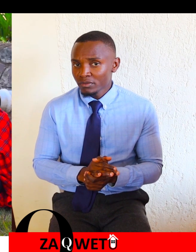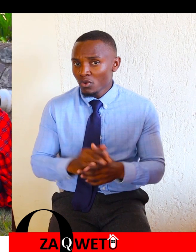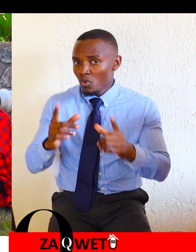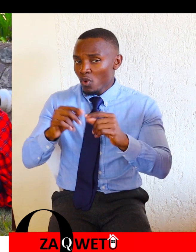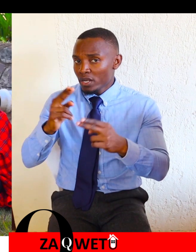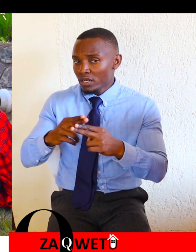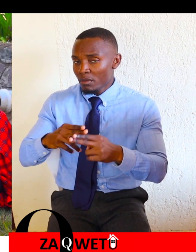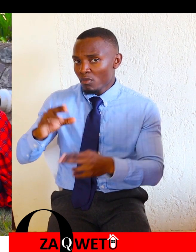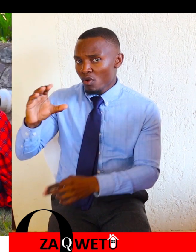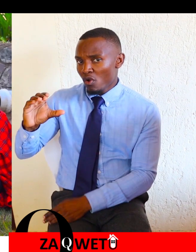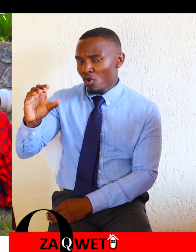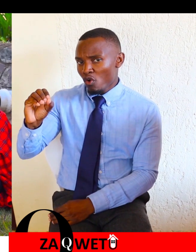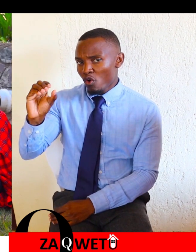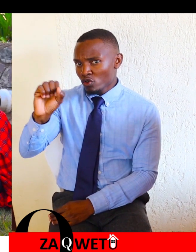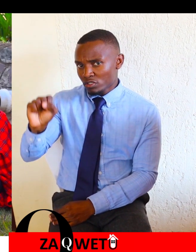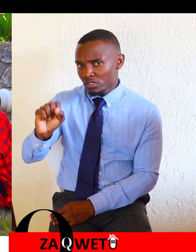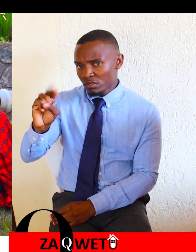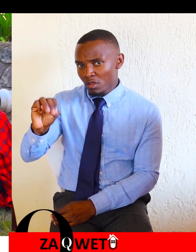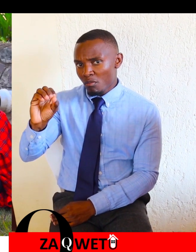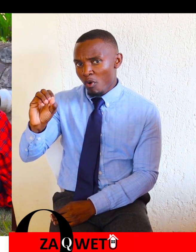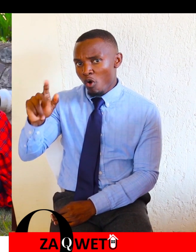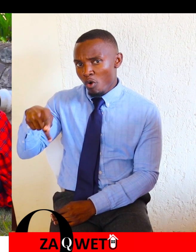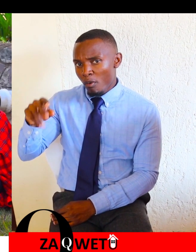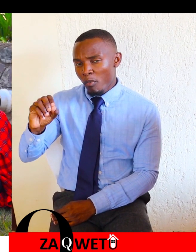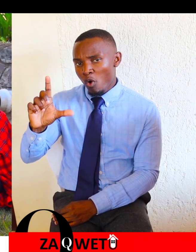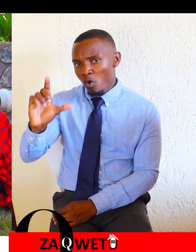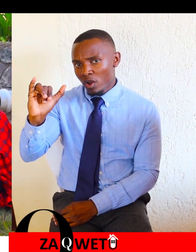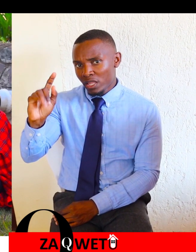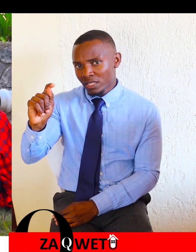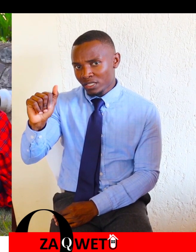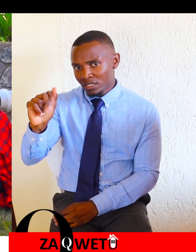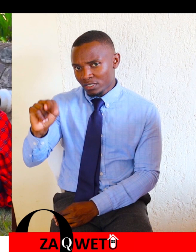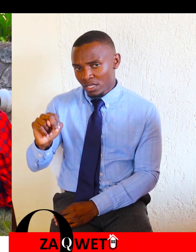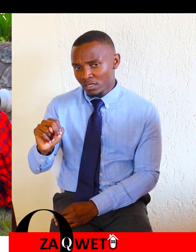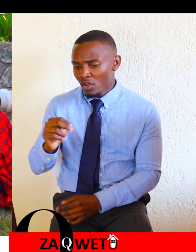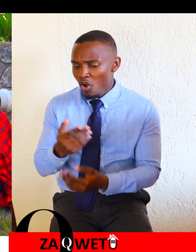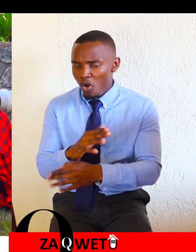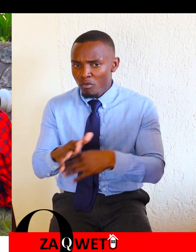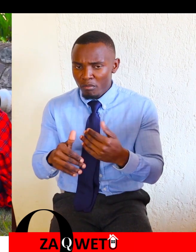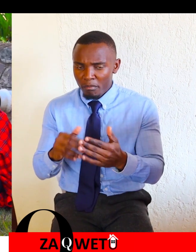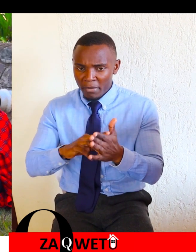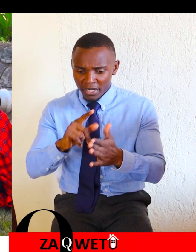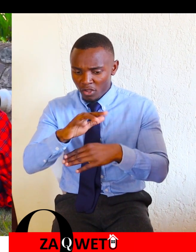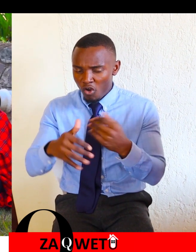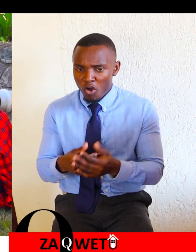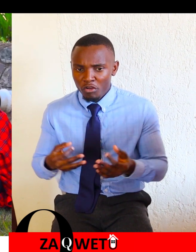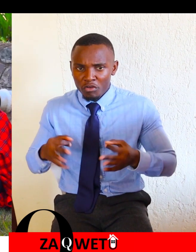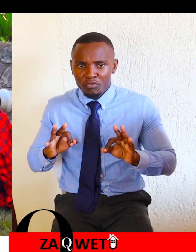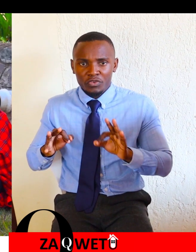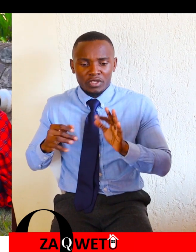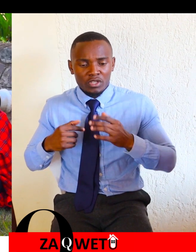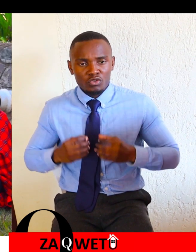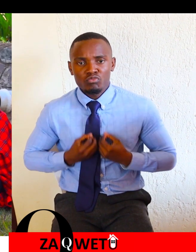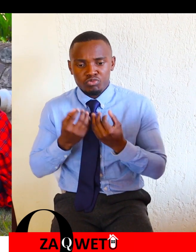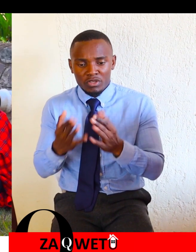with cosmopolitan I mean everybody is free to express a culture which they carry along.